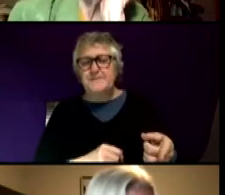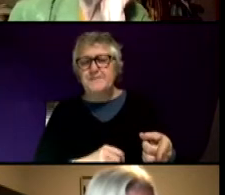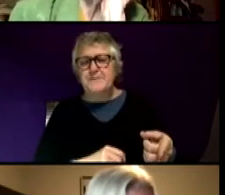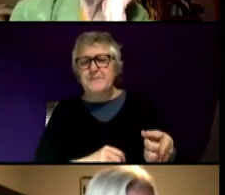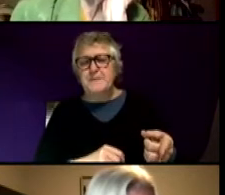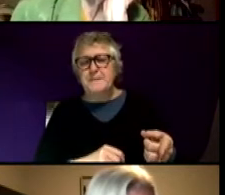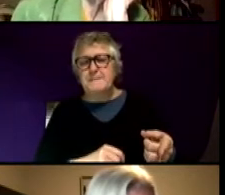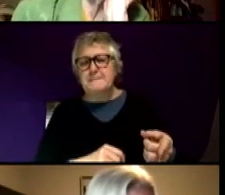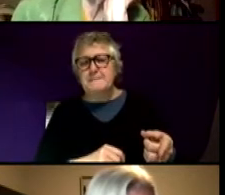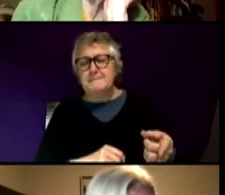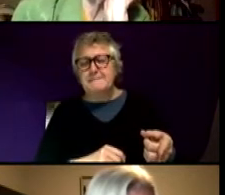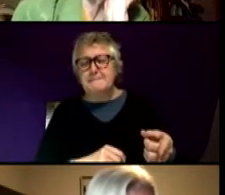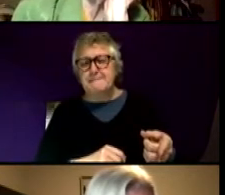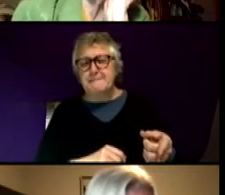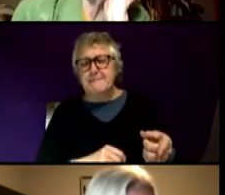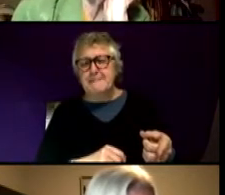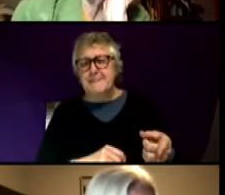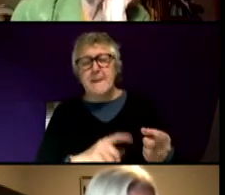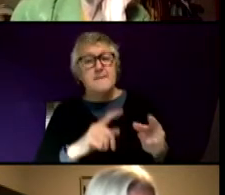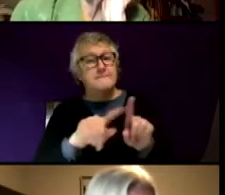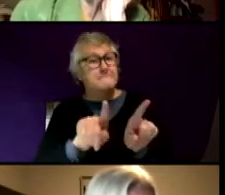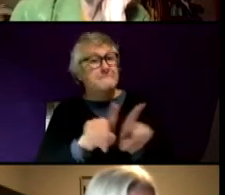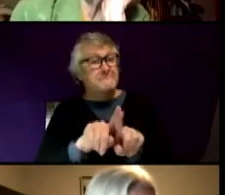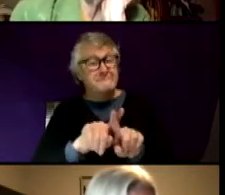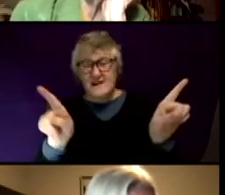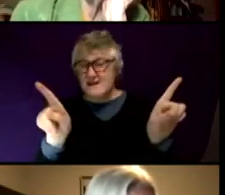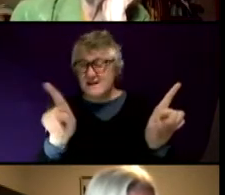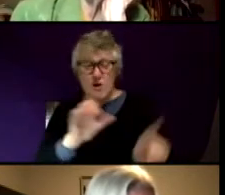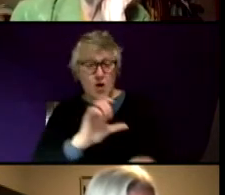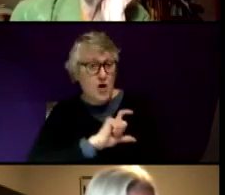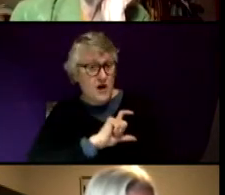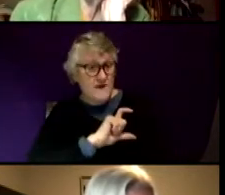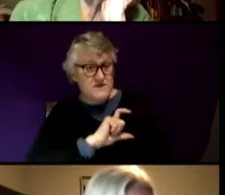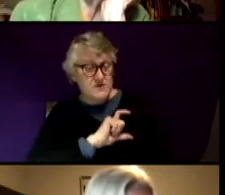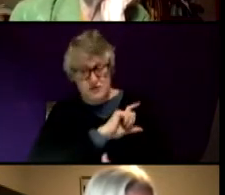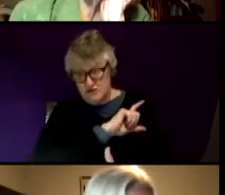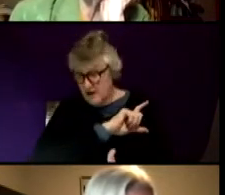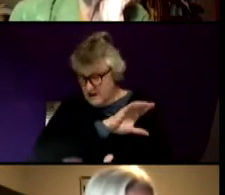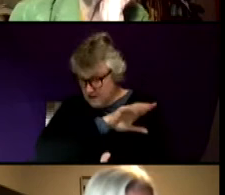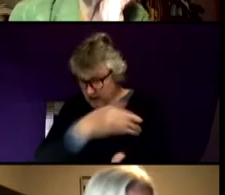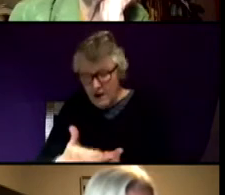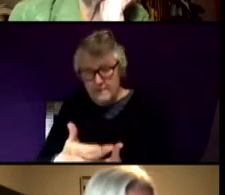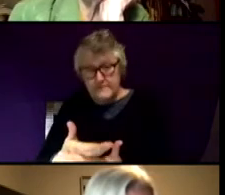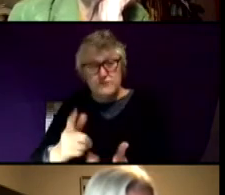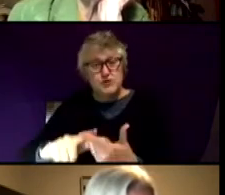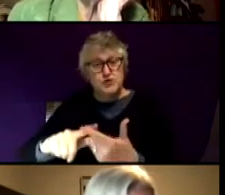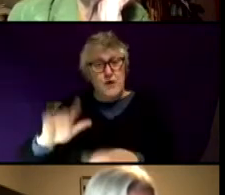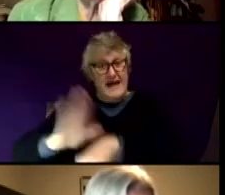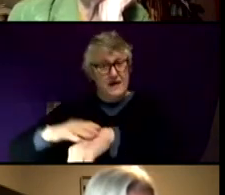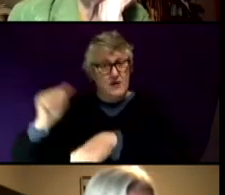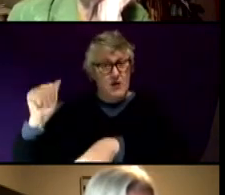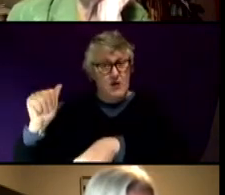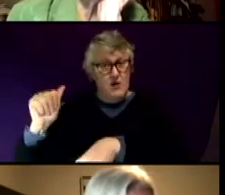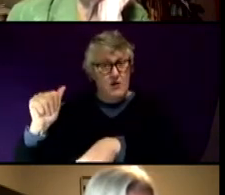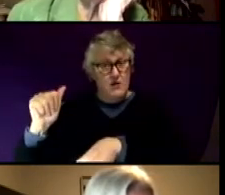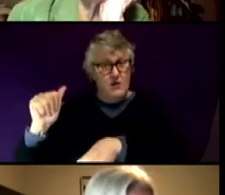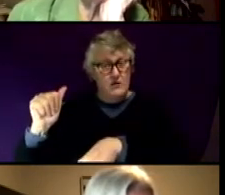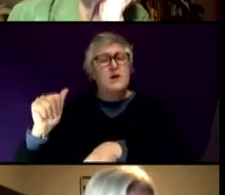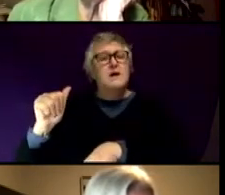and then, but officers come to a call playing a particular role, and that needs to be understood.